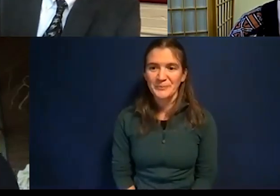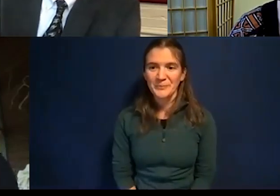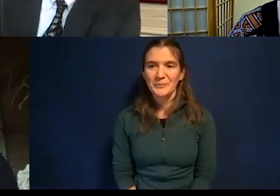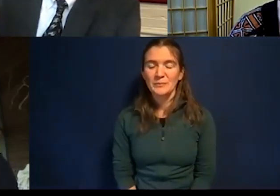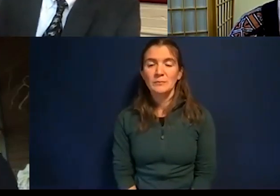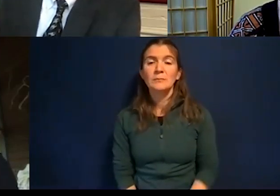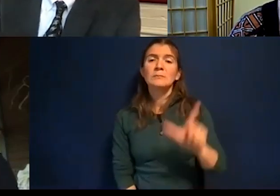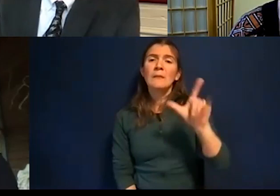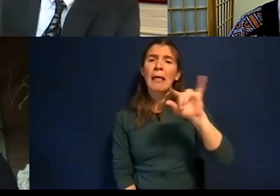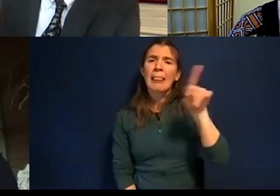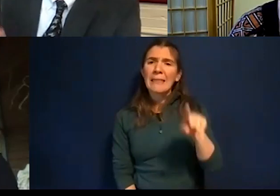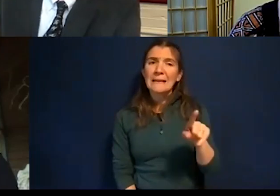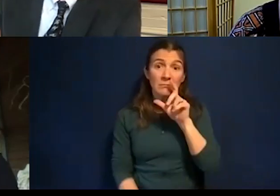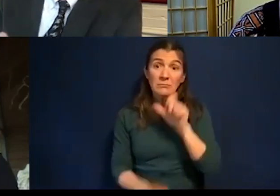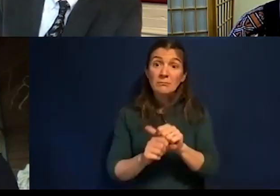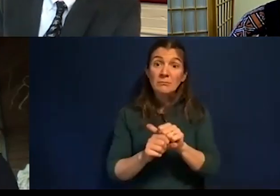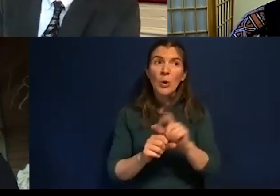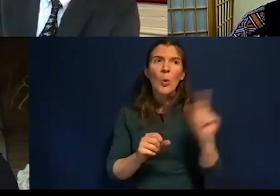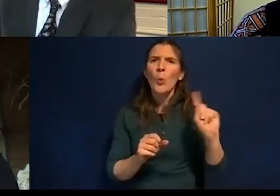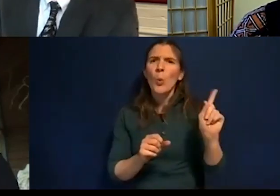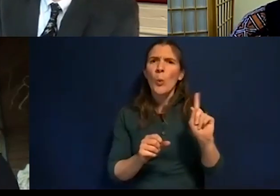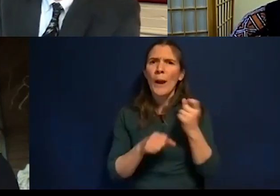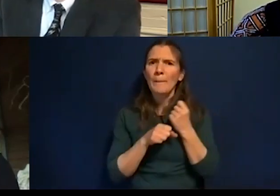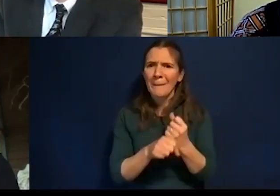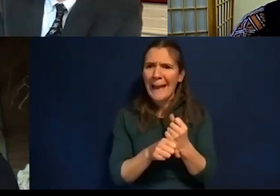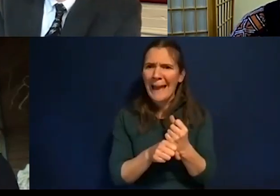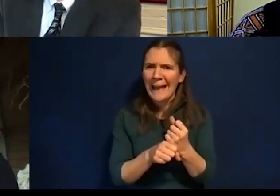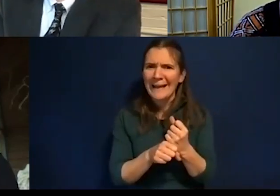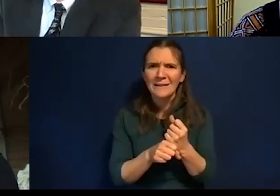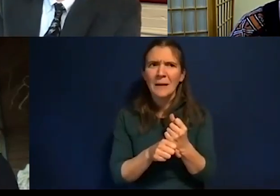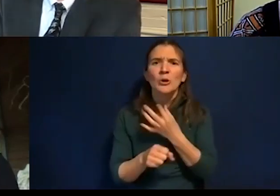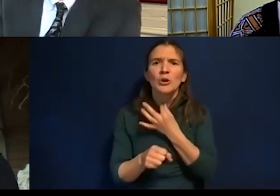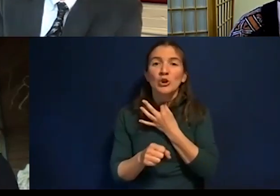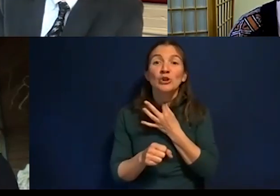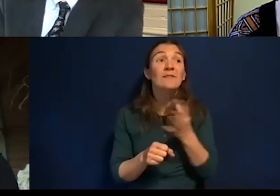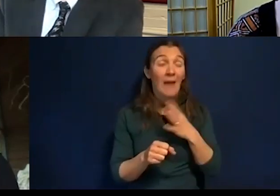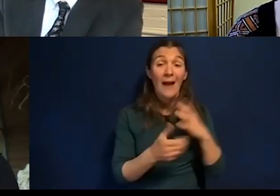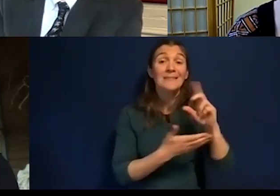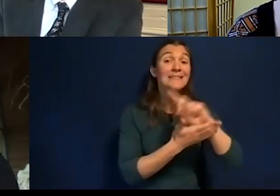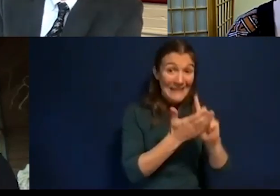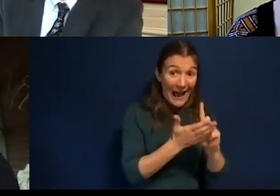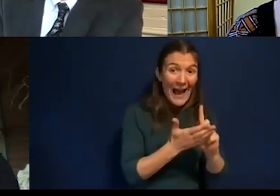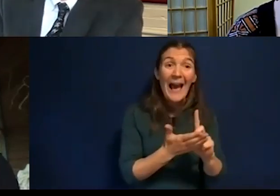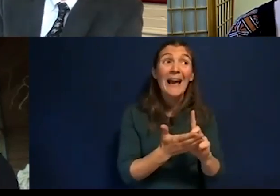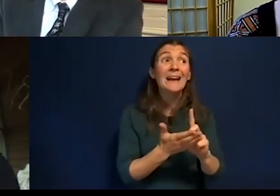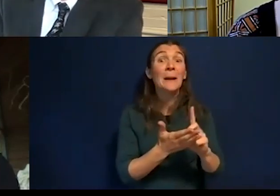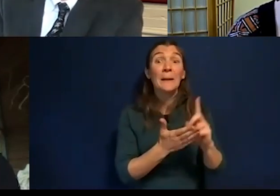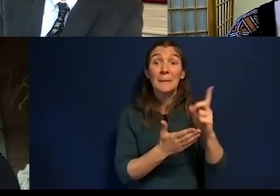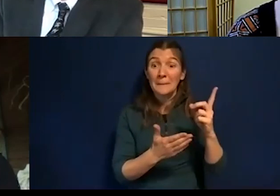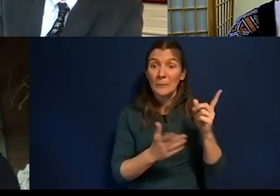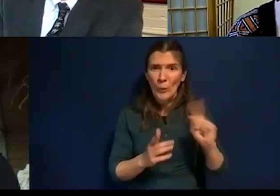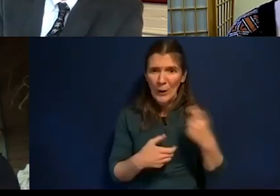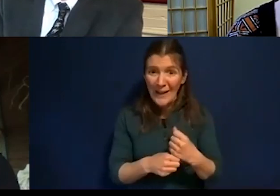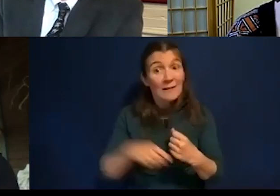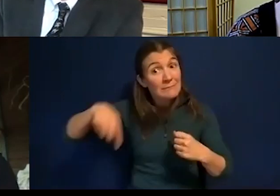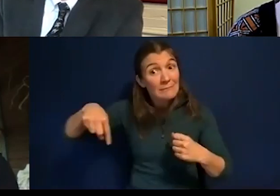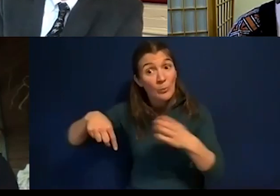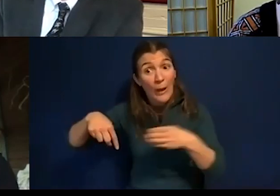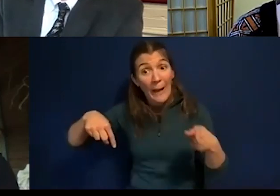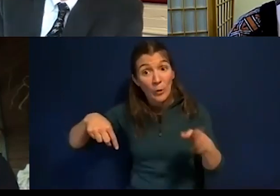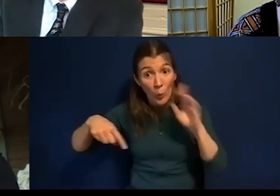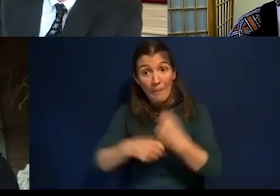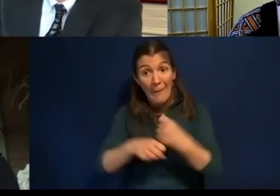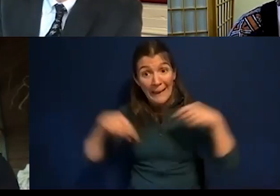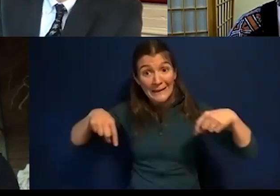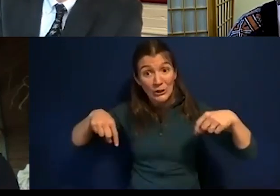And where will it be fabricated, if I could continue on Jessica's line of questioning? Here in Brattleboro. Here in